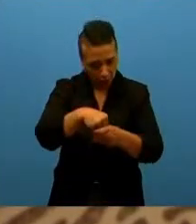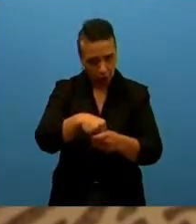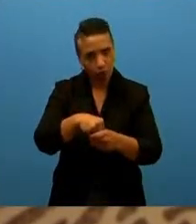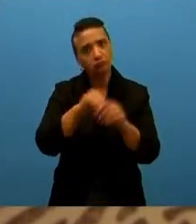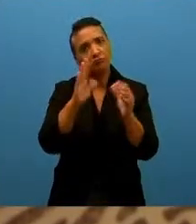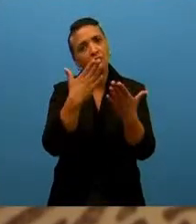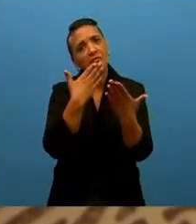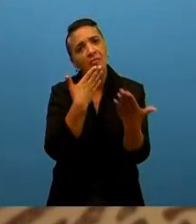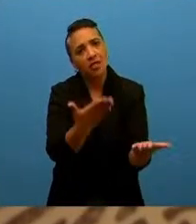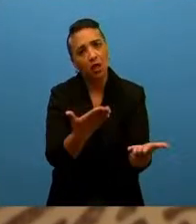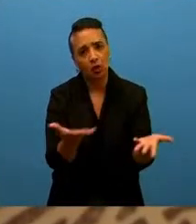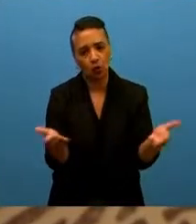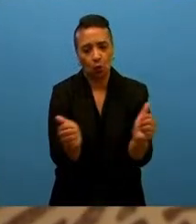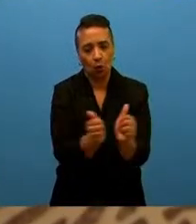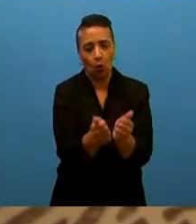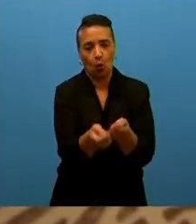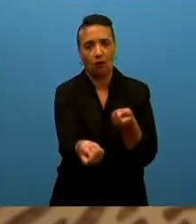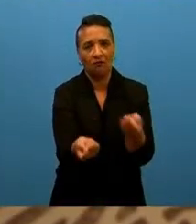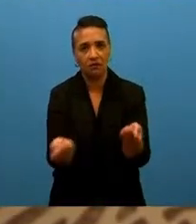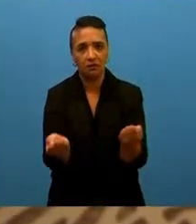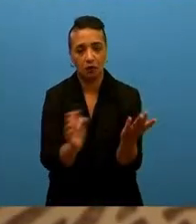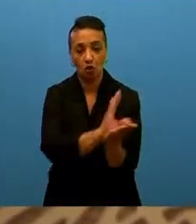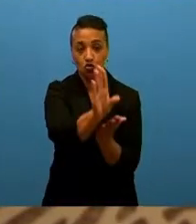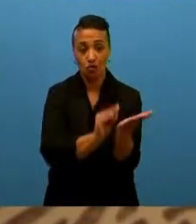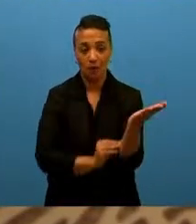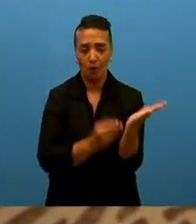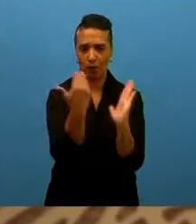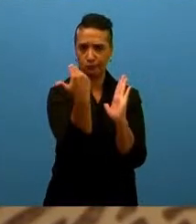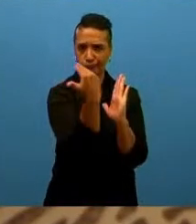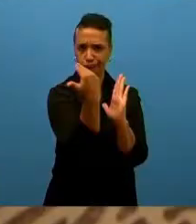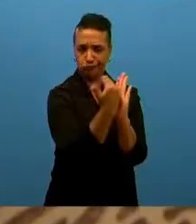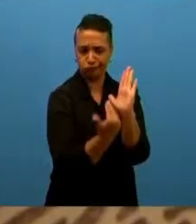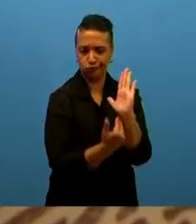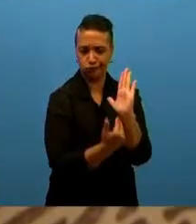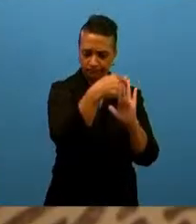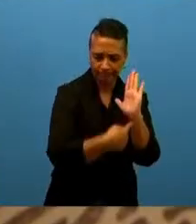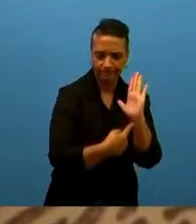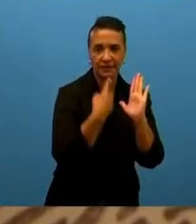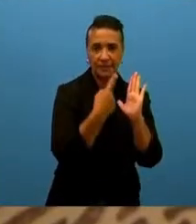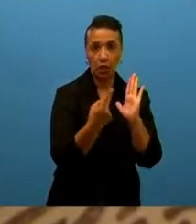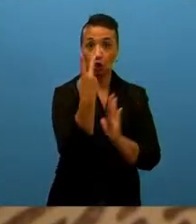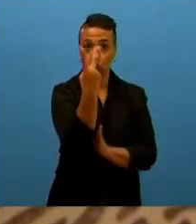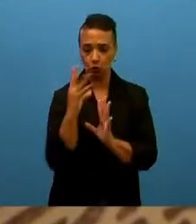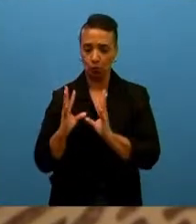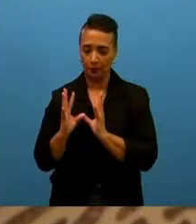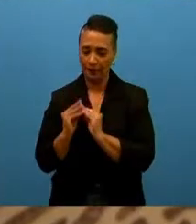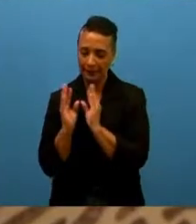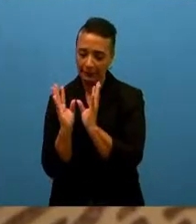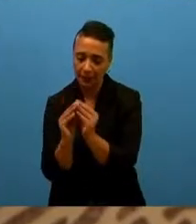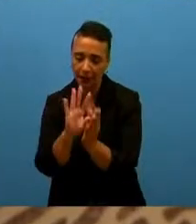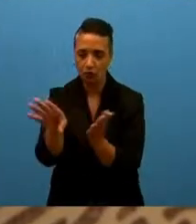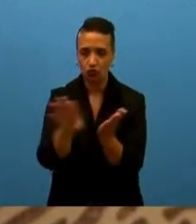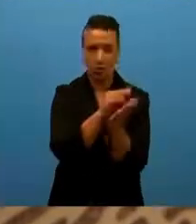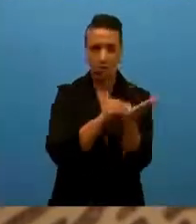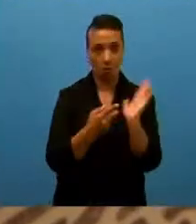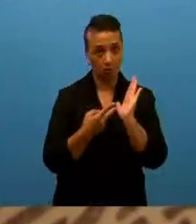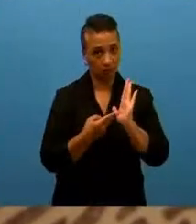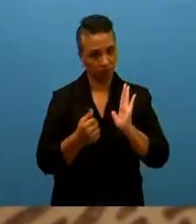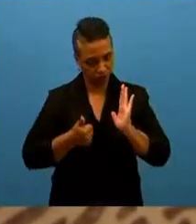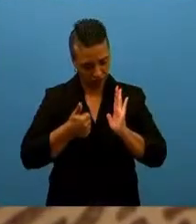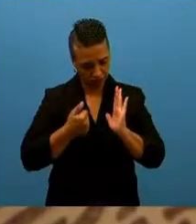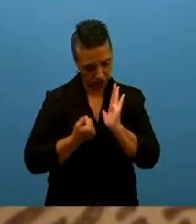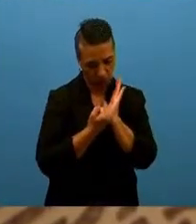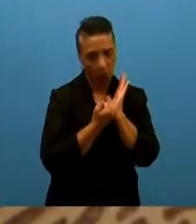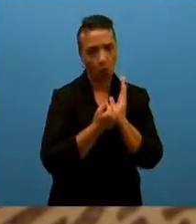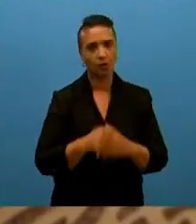the co-facilitators for their report on the outcomes of the 2 intersessional meetings. Further, we'd like to highlight